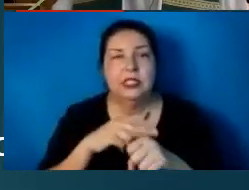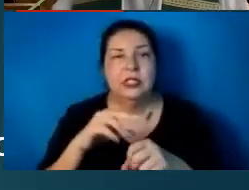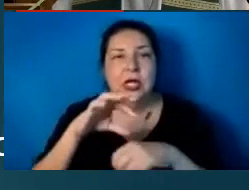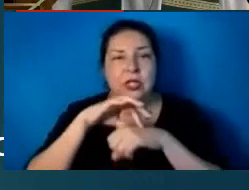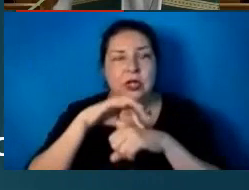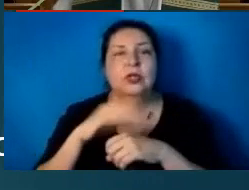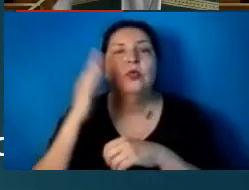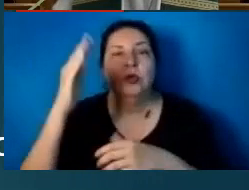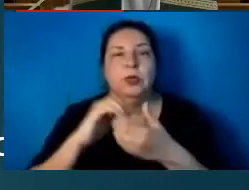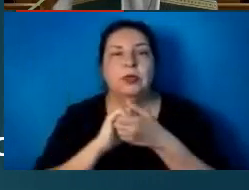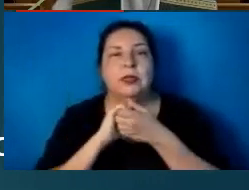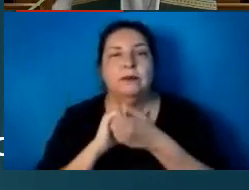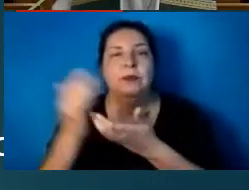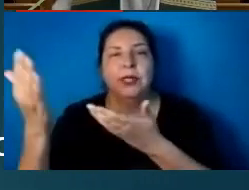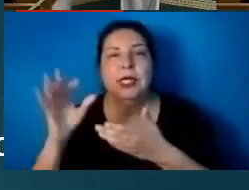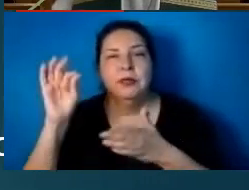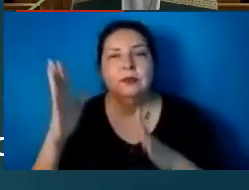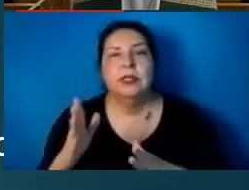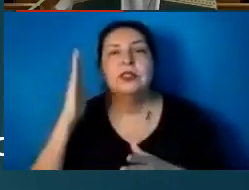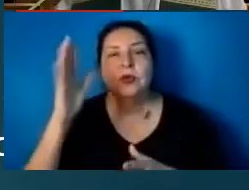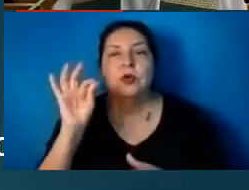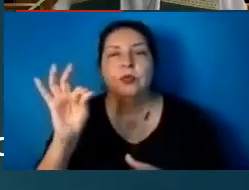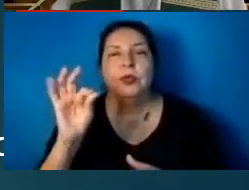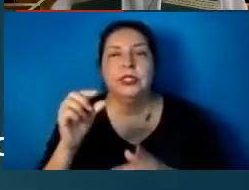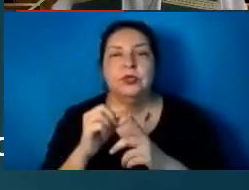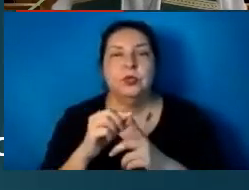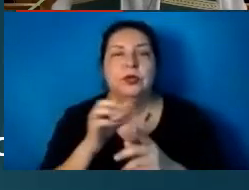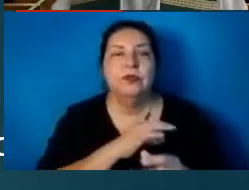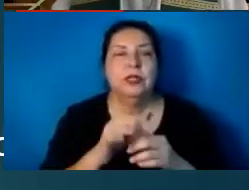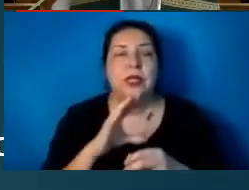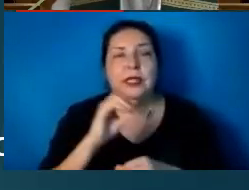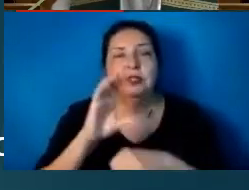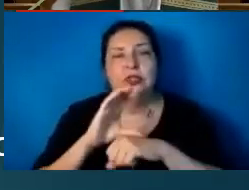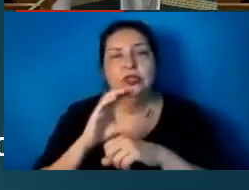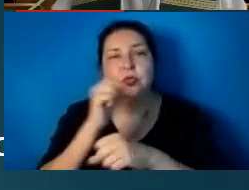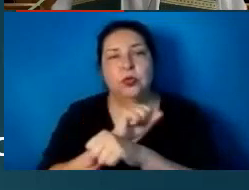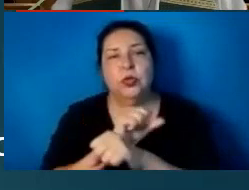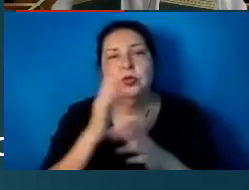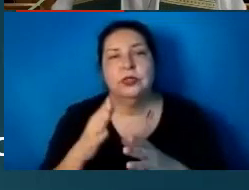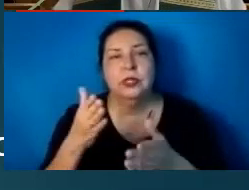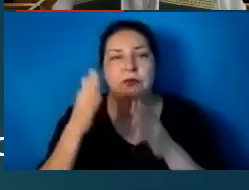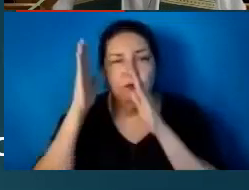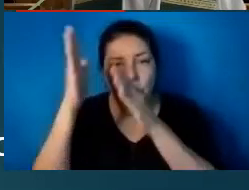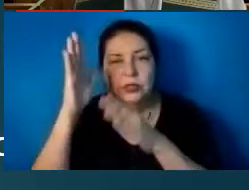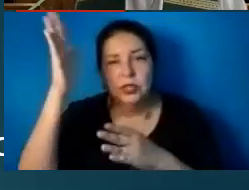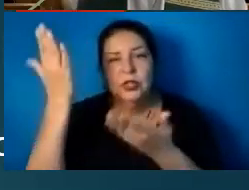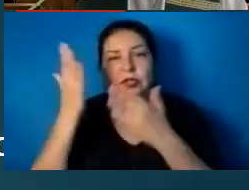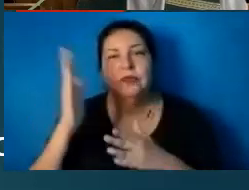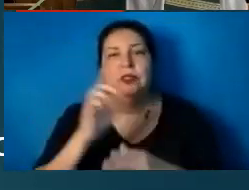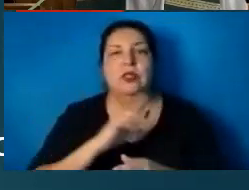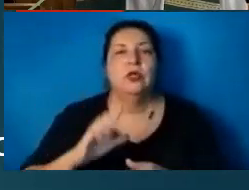us pastors who will preach this word faithfully and church workers who are devoted to your service. Lord, in your